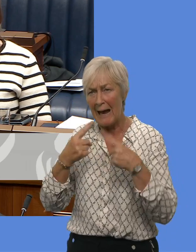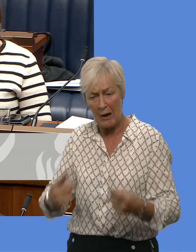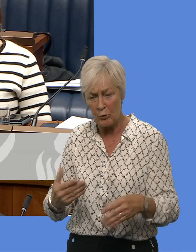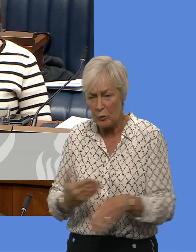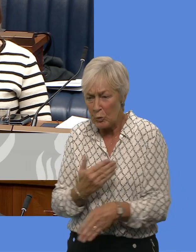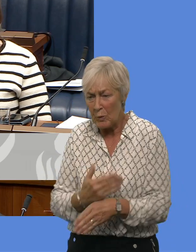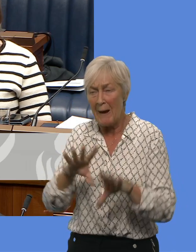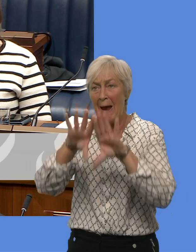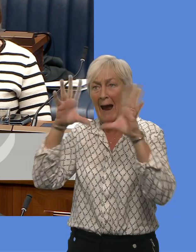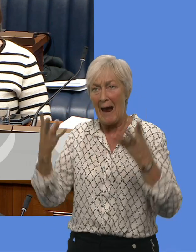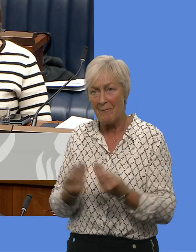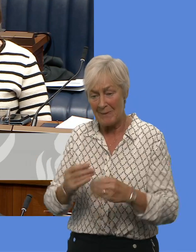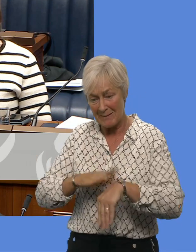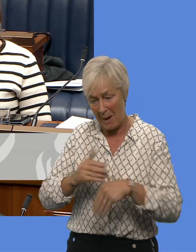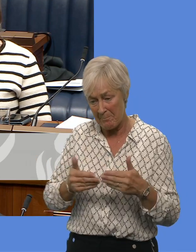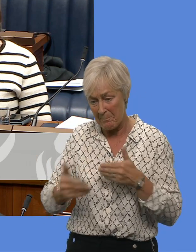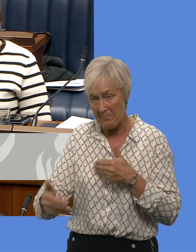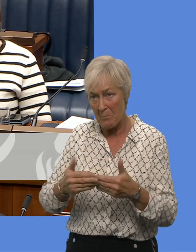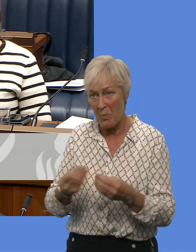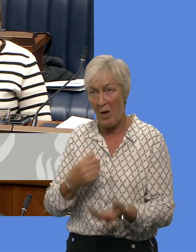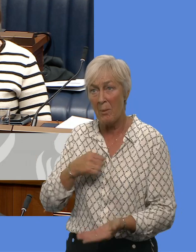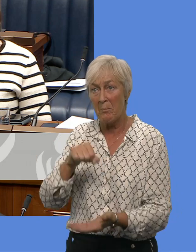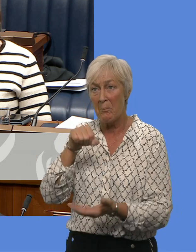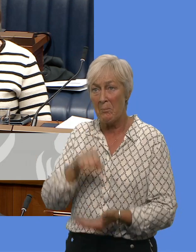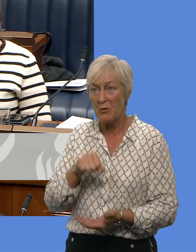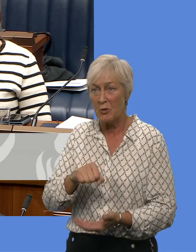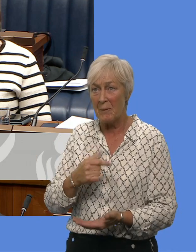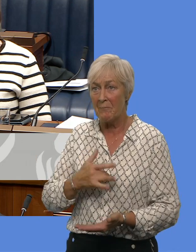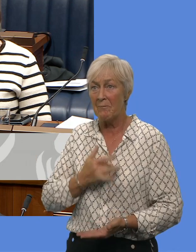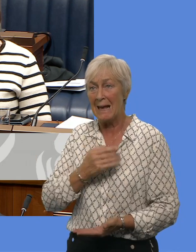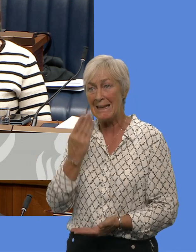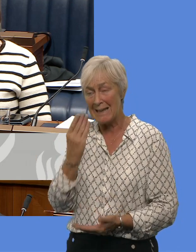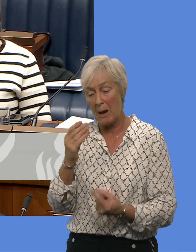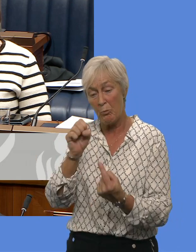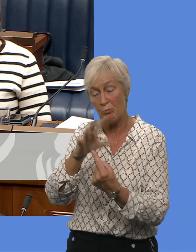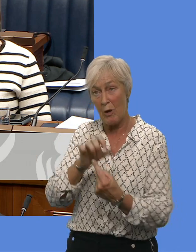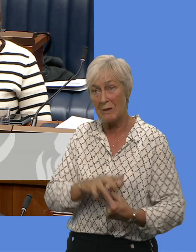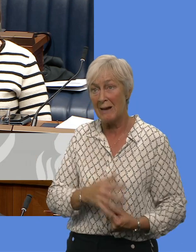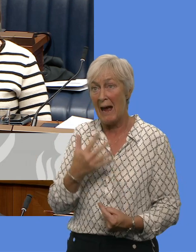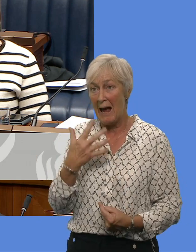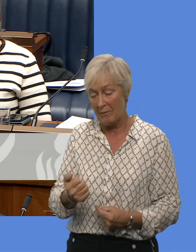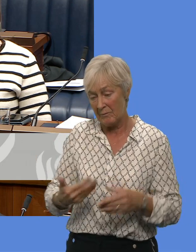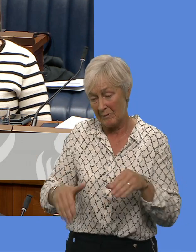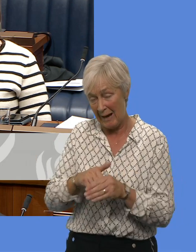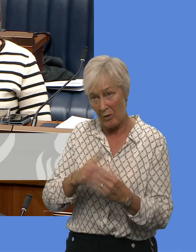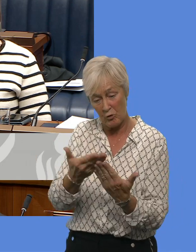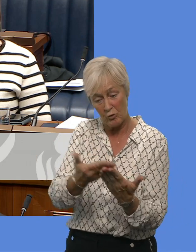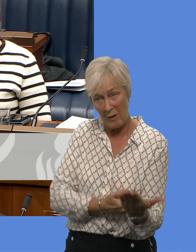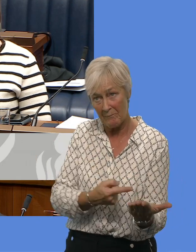everything in the time frame that we have and with the budget that we have. But we believe that the 9 priorities that we have in this draft